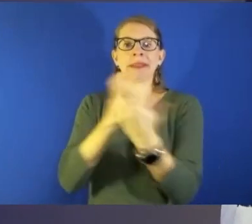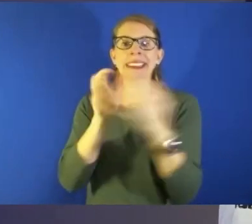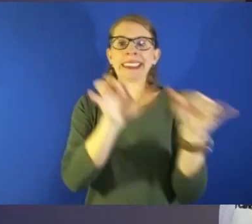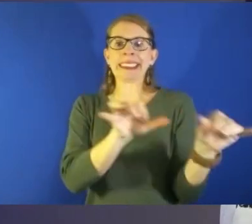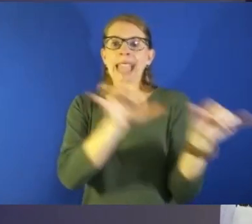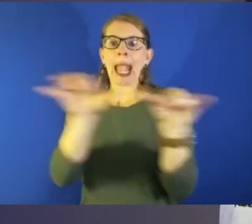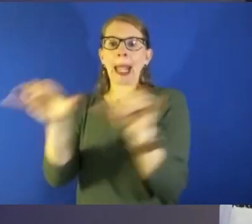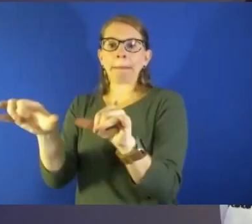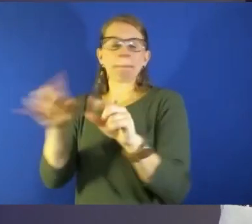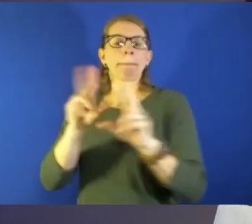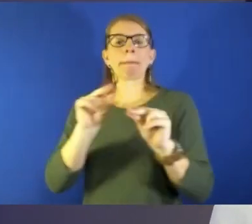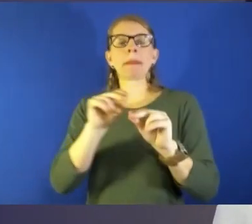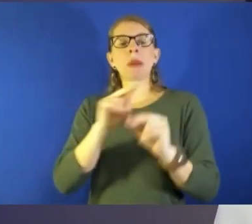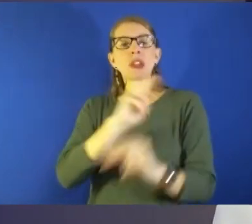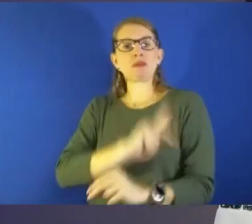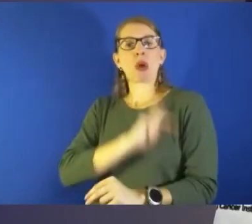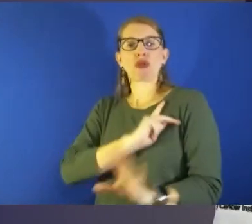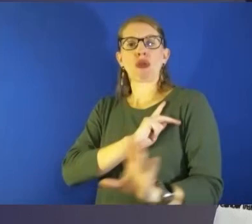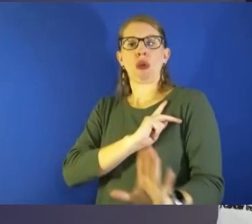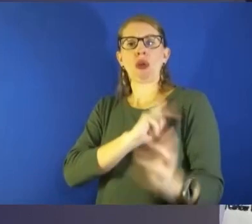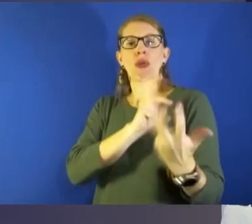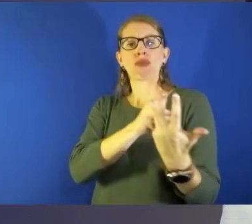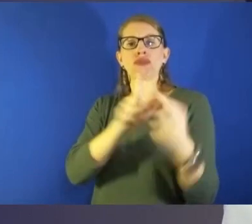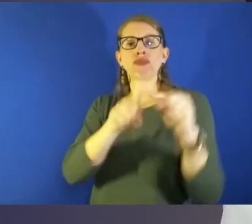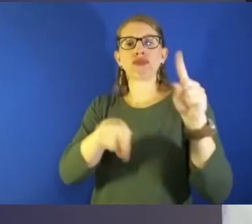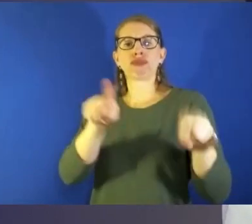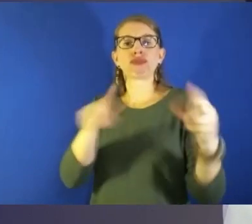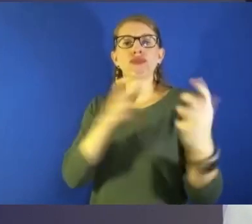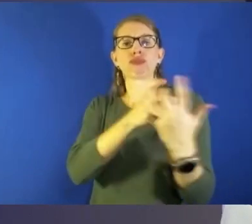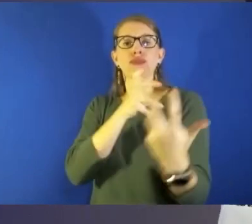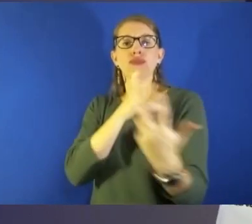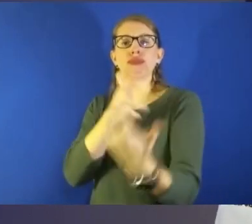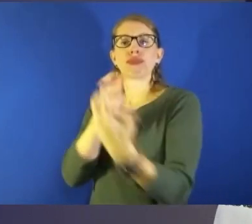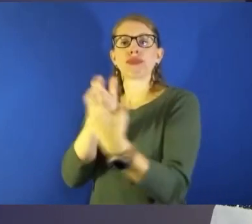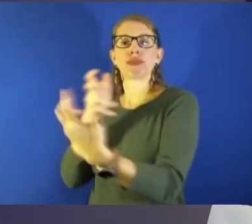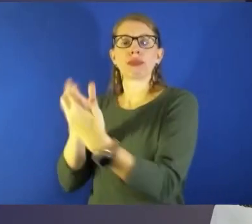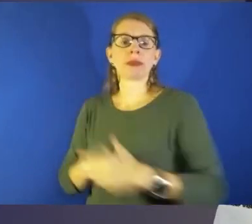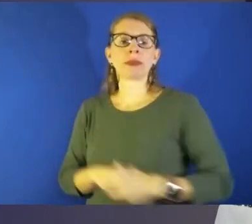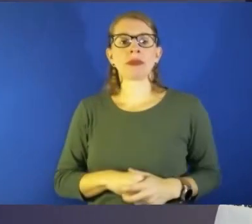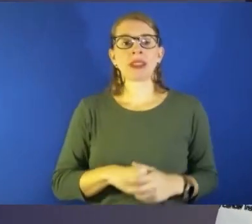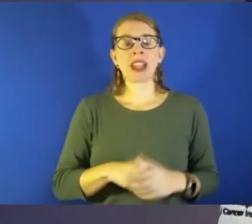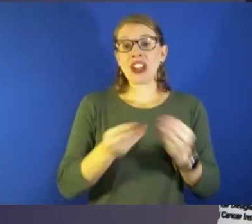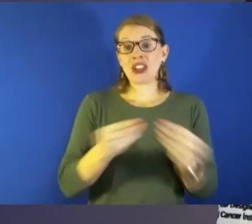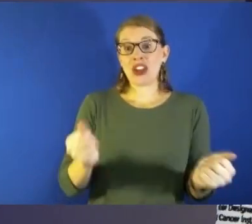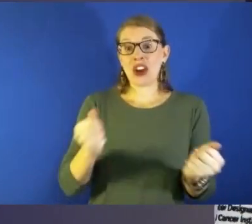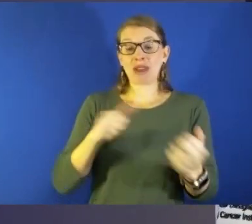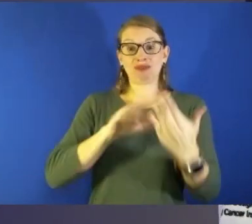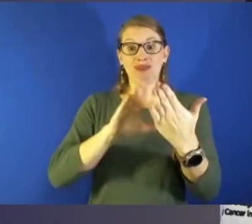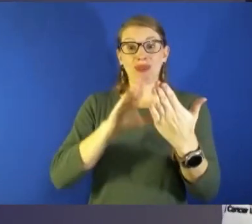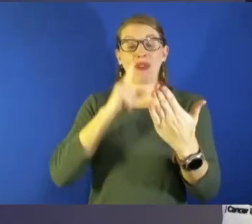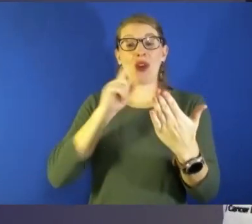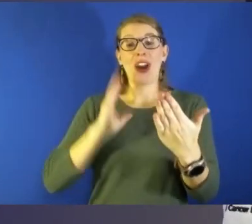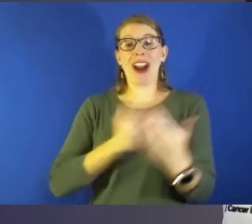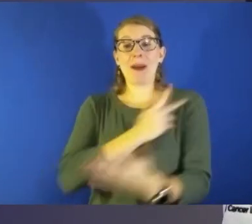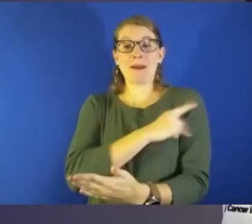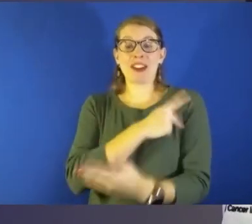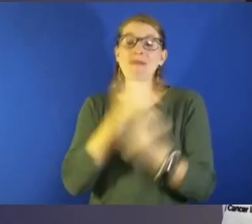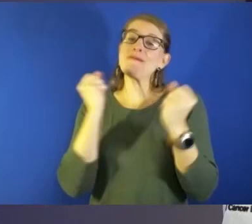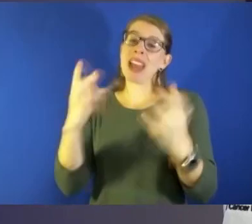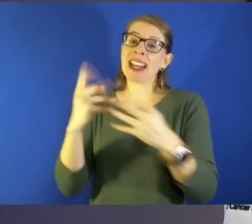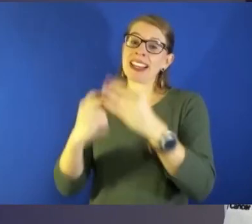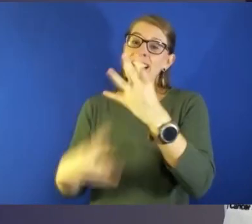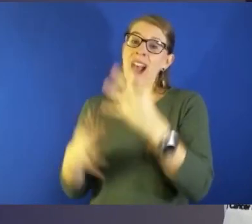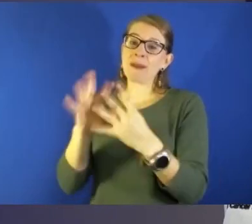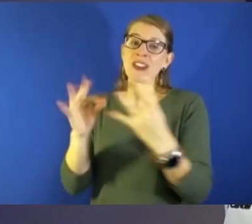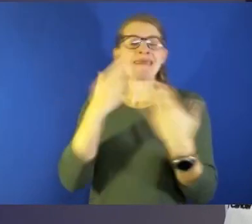personalized, but we go for a cure in most of our patients, and there are lots of options. So Thank